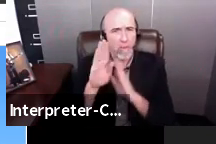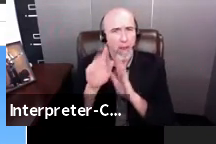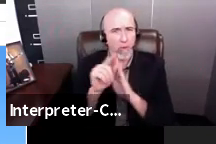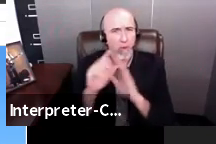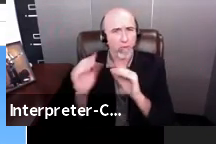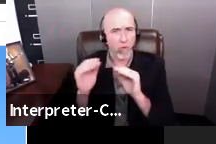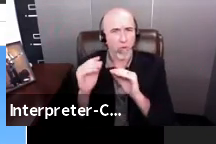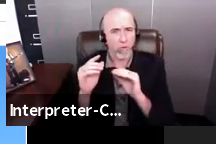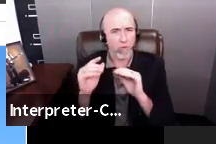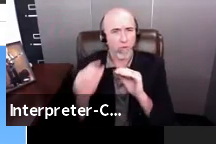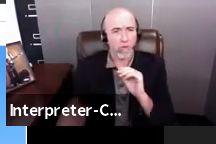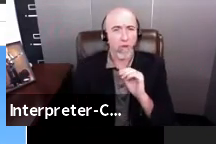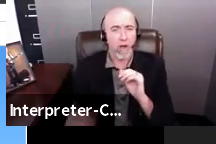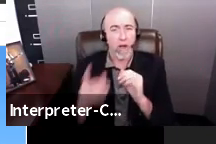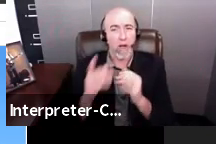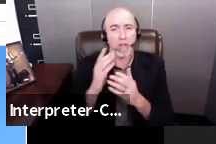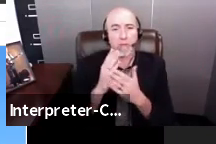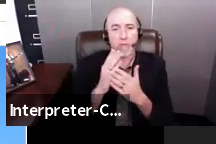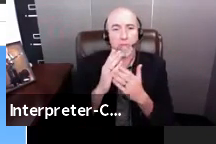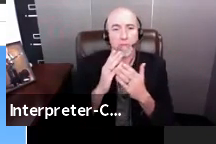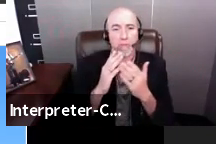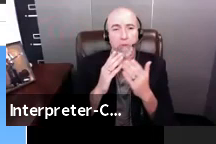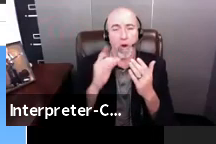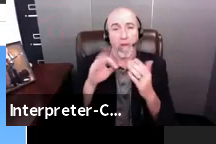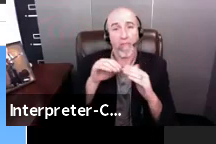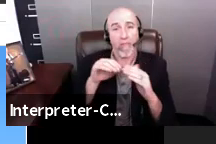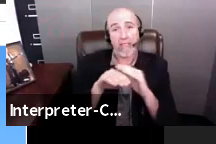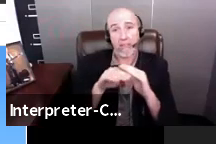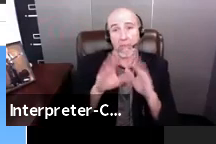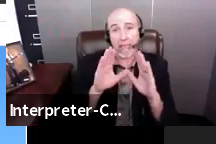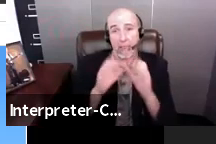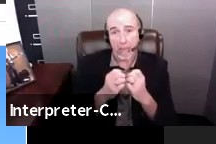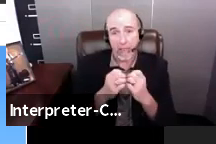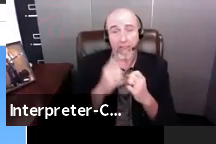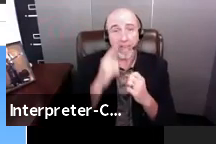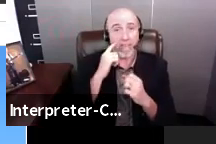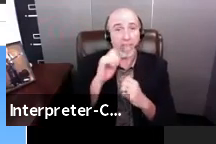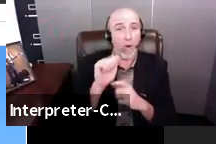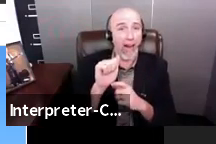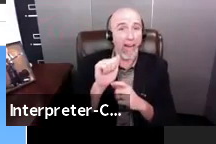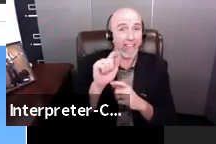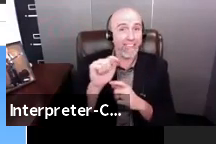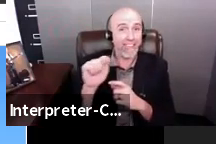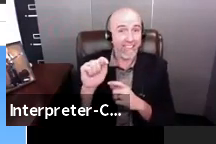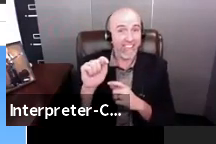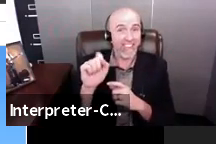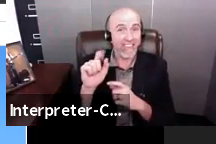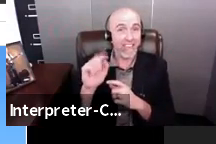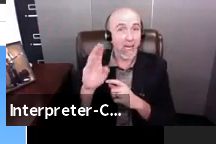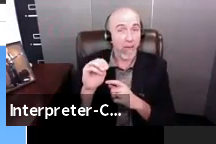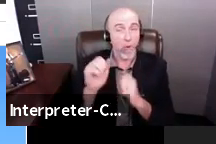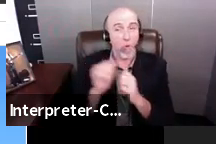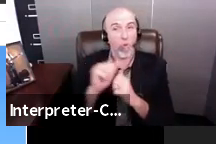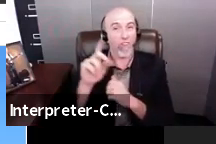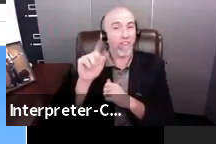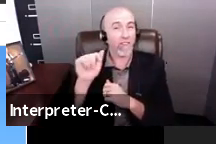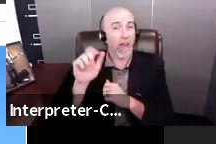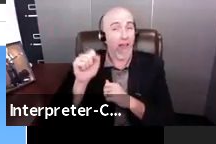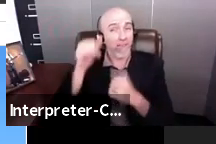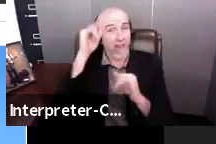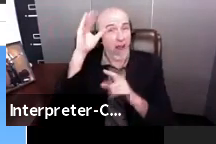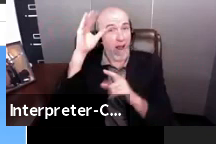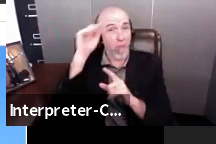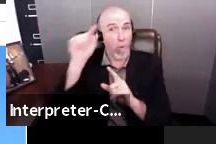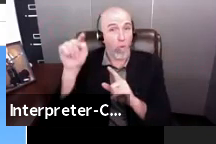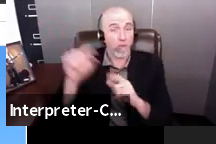as part of the accessibility committee for AT&T Stadium with the Dallas Cowboys. And one of our